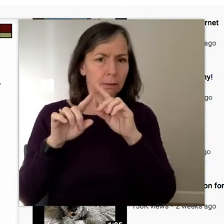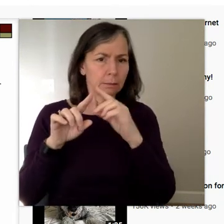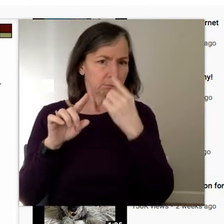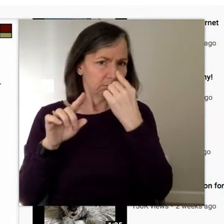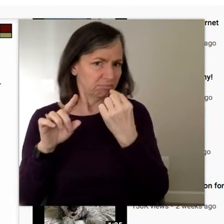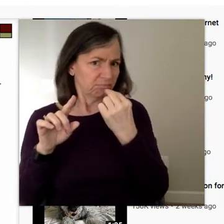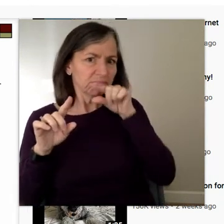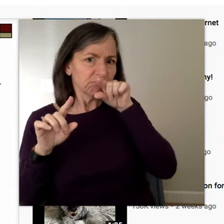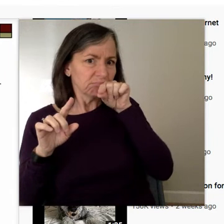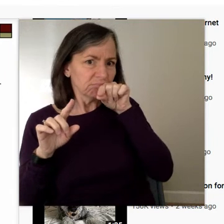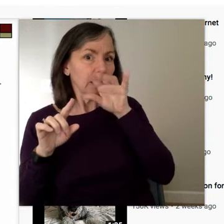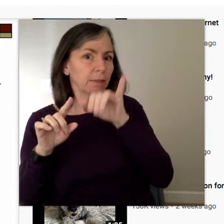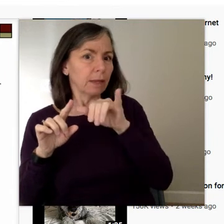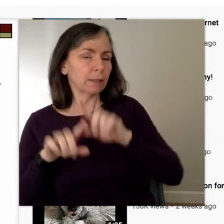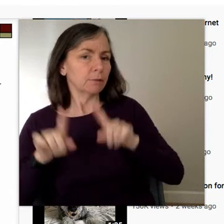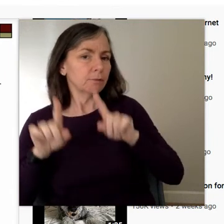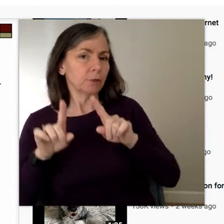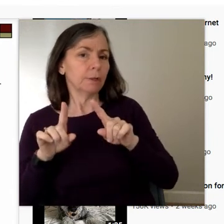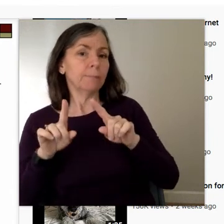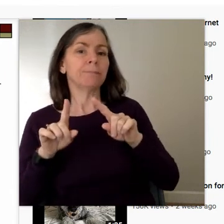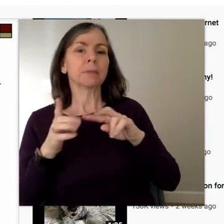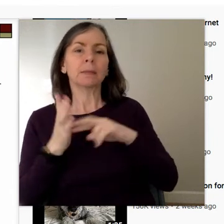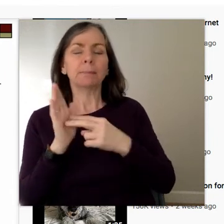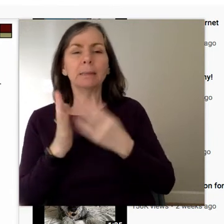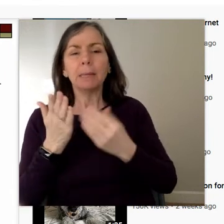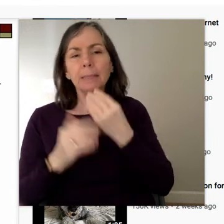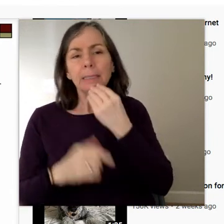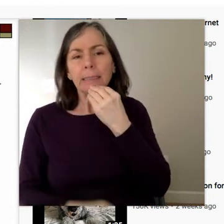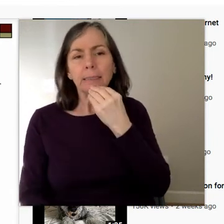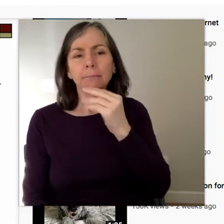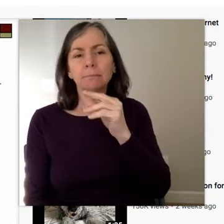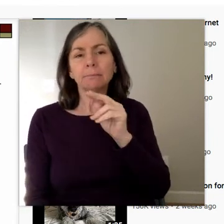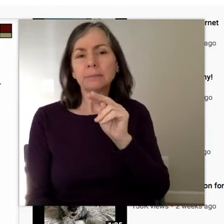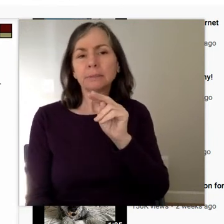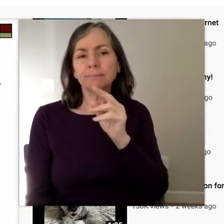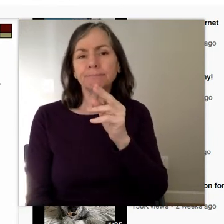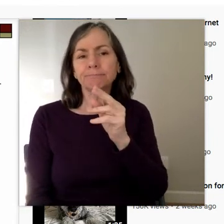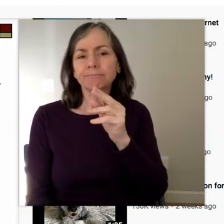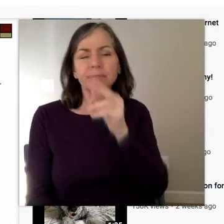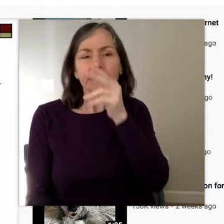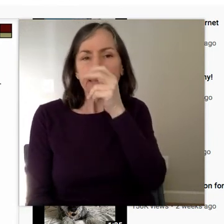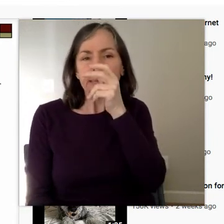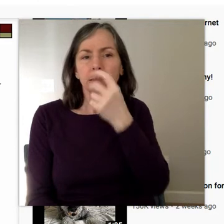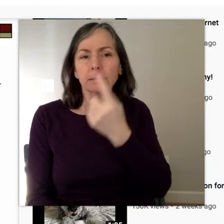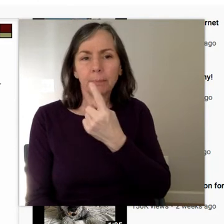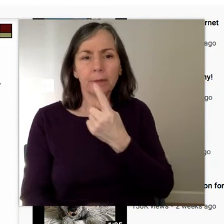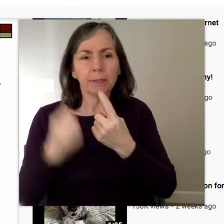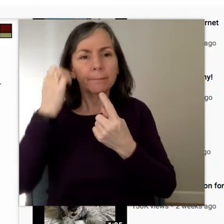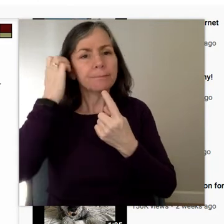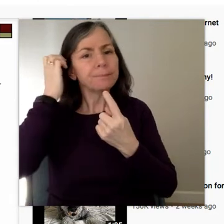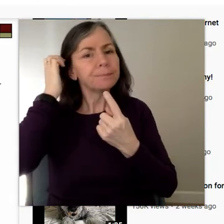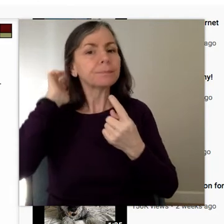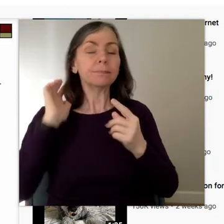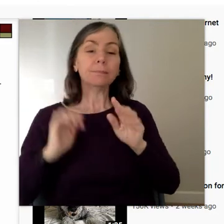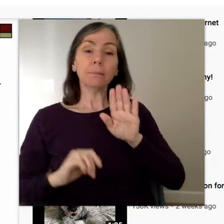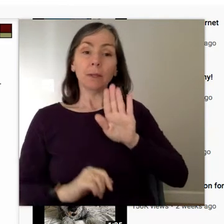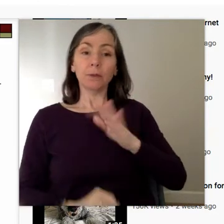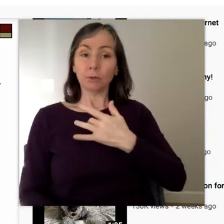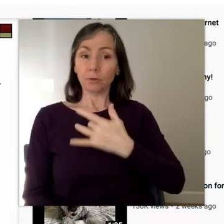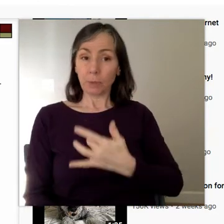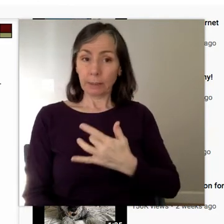they have evolved to look different, so that their traits fit their environment.